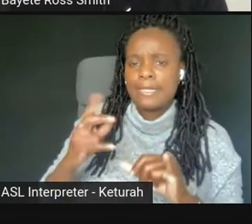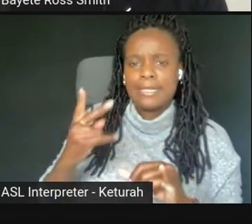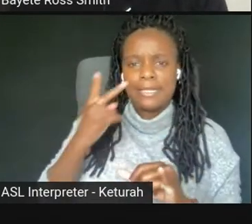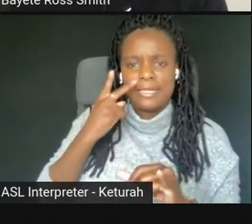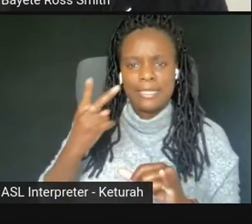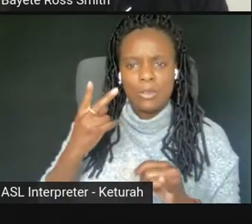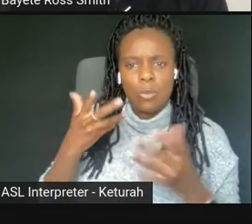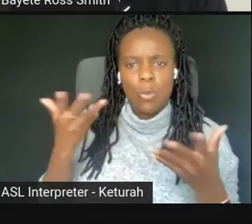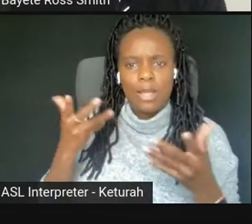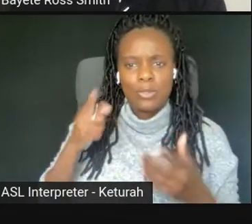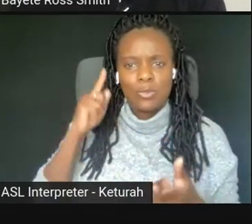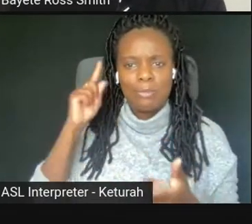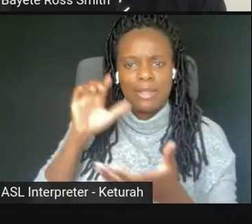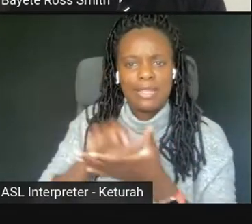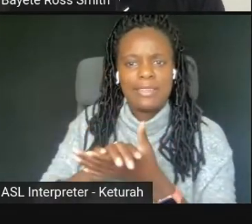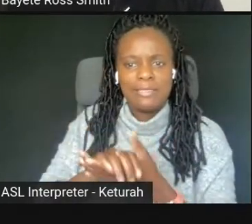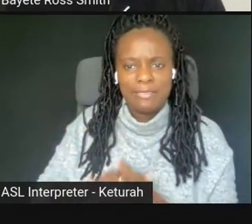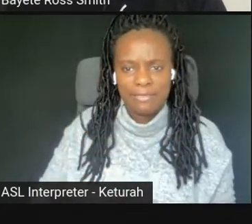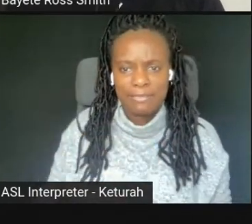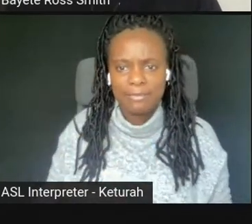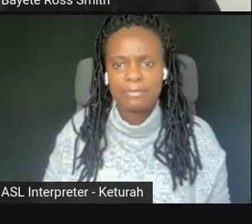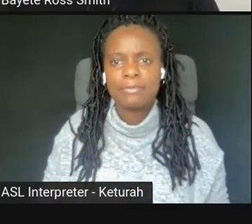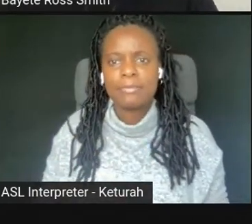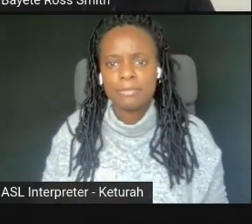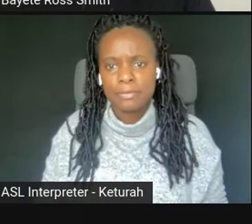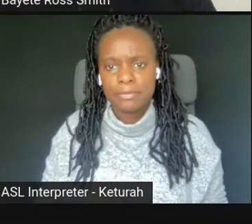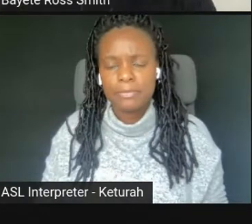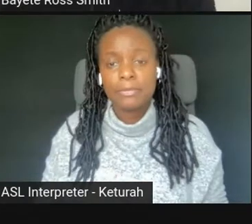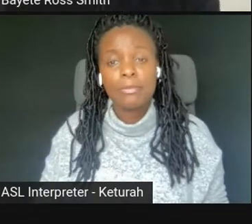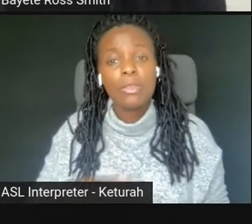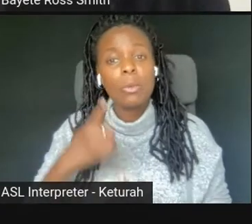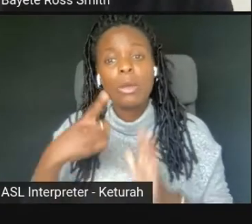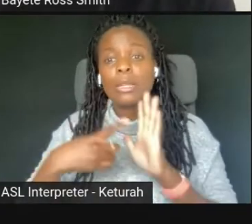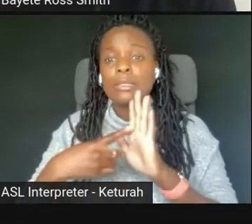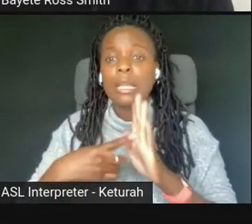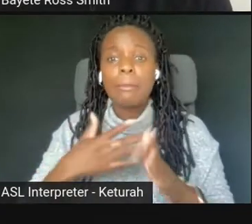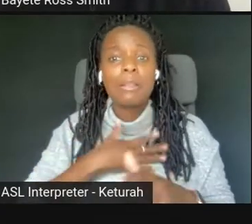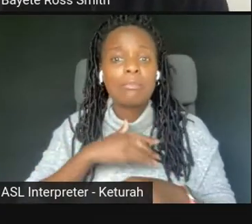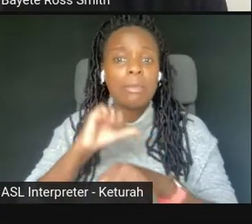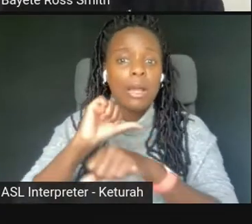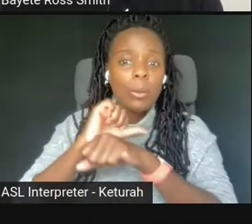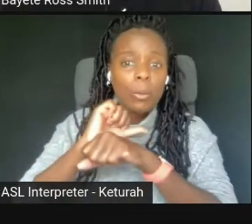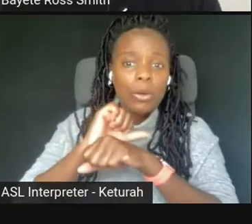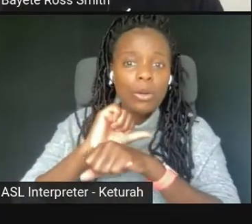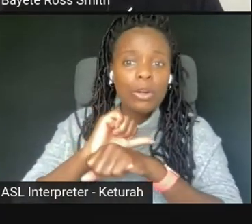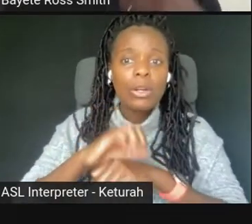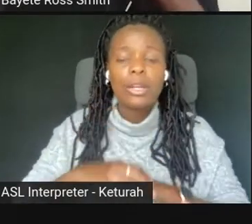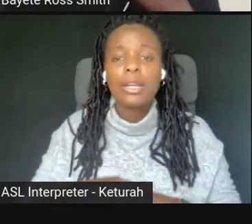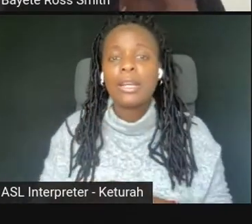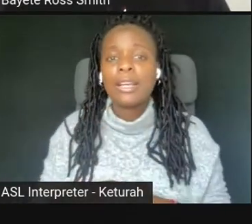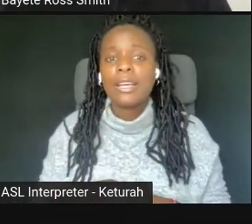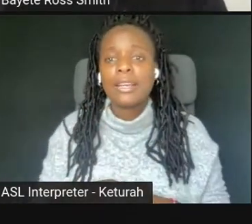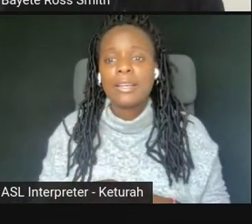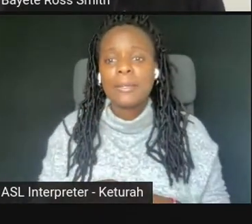currently seeing one such example of my work, which is the Our Kind of People series,